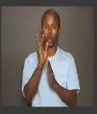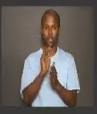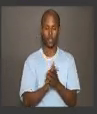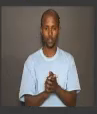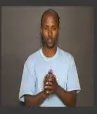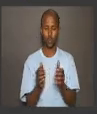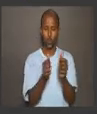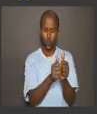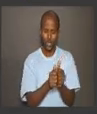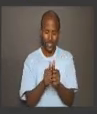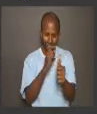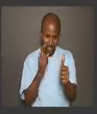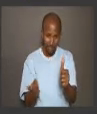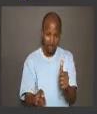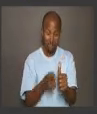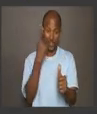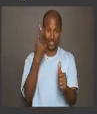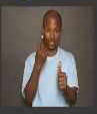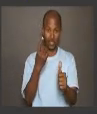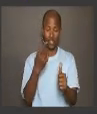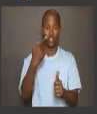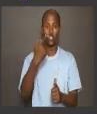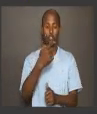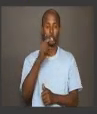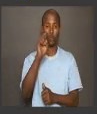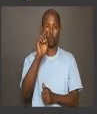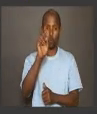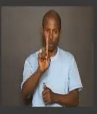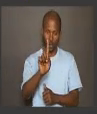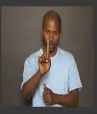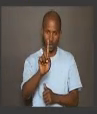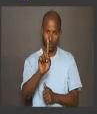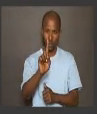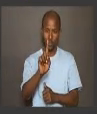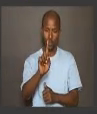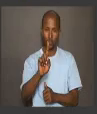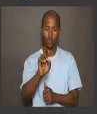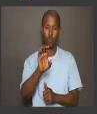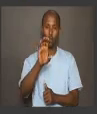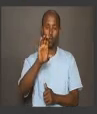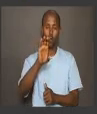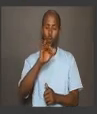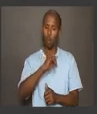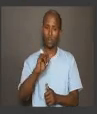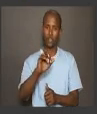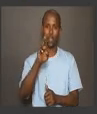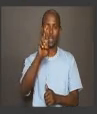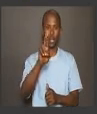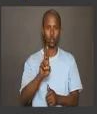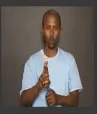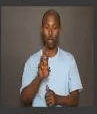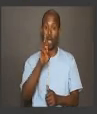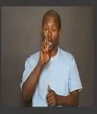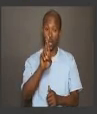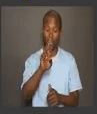the first term G1 and common ratio R, then